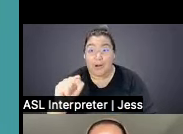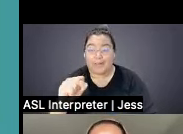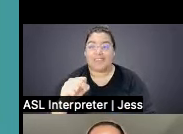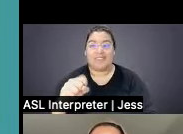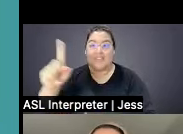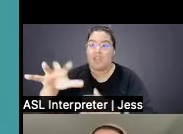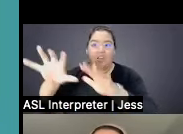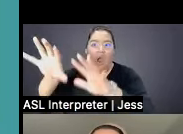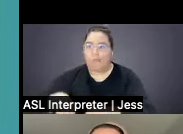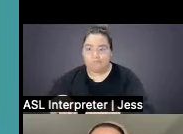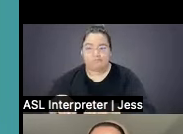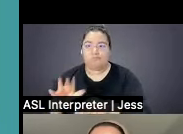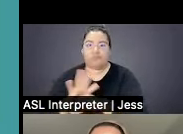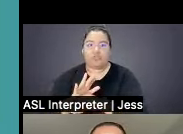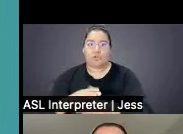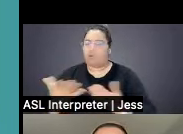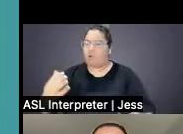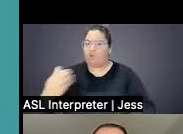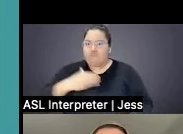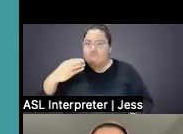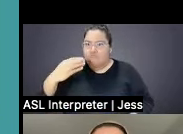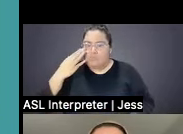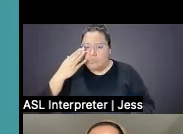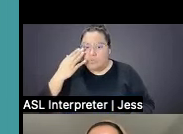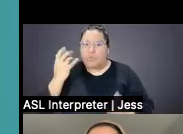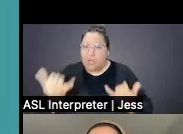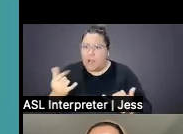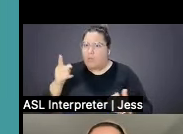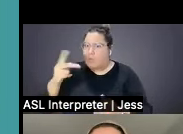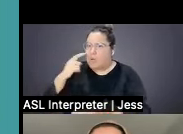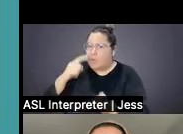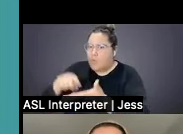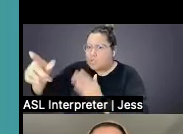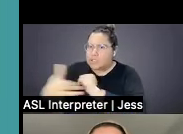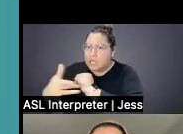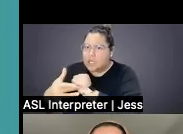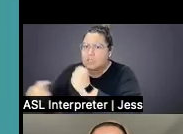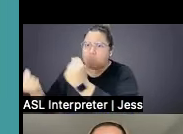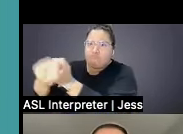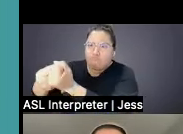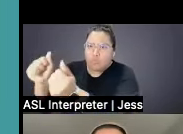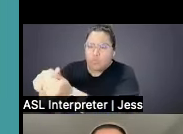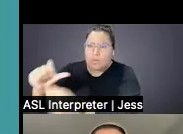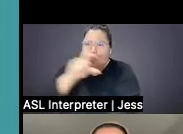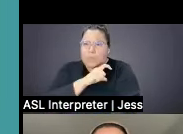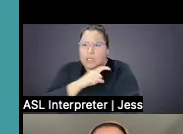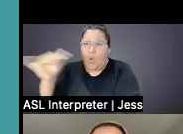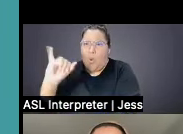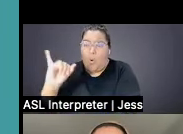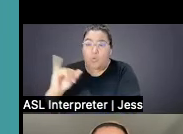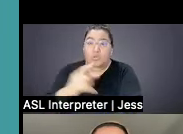due to their collaboration with police, as well as their censorship and surveillance of activists. On the next slide, you'll